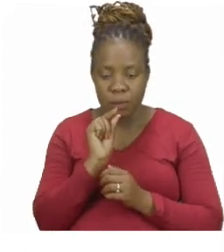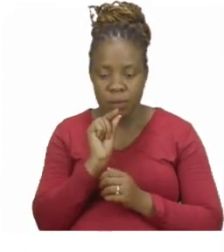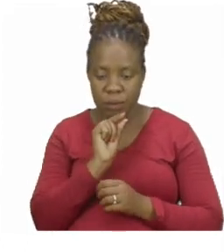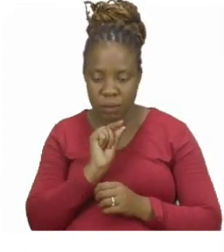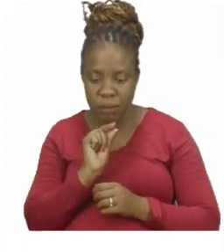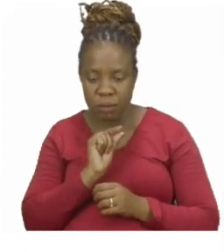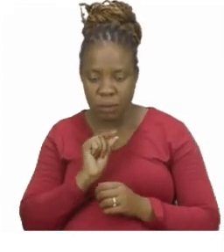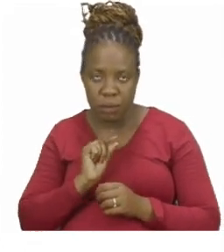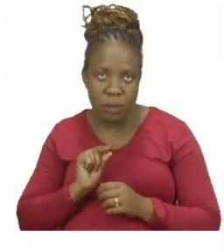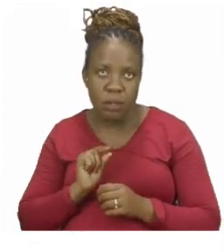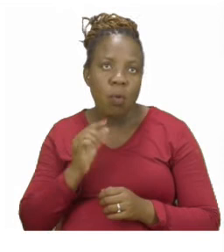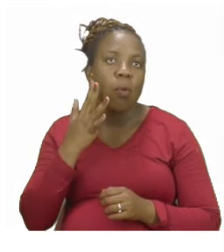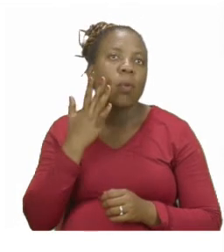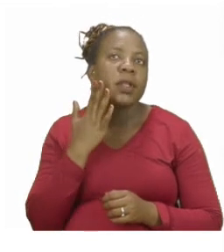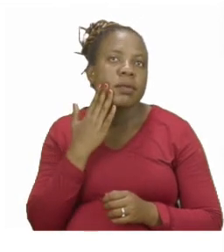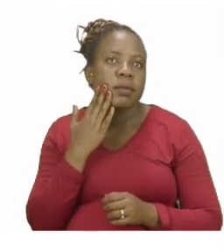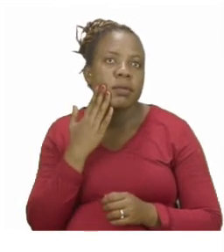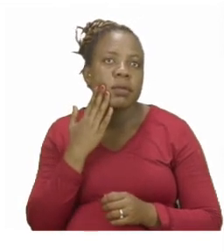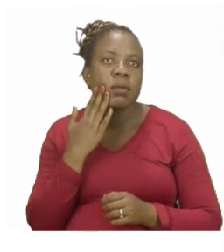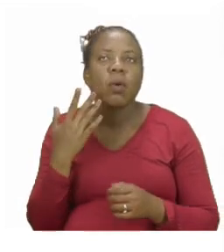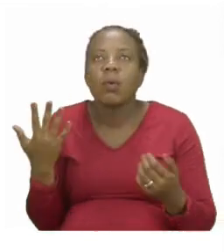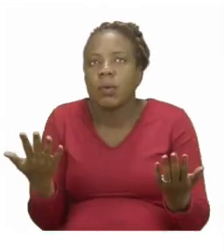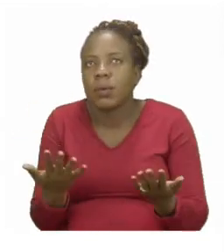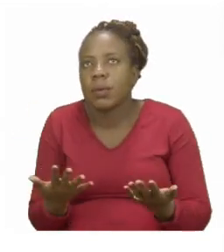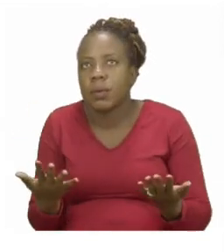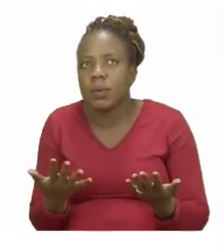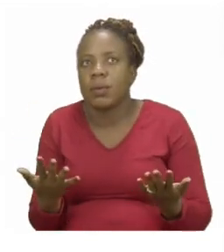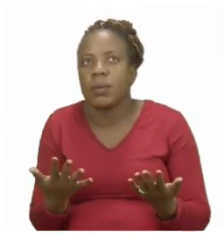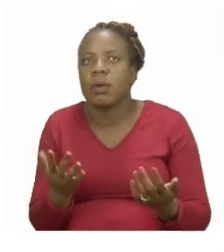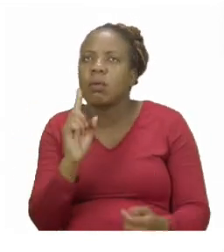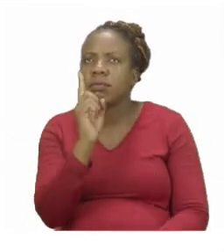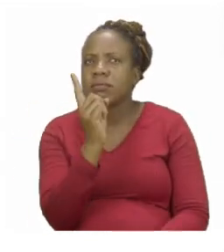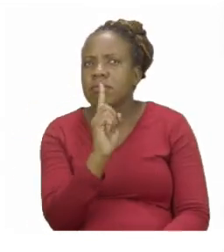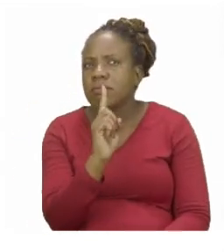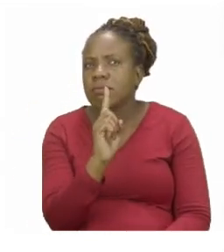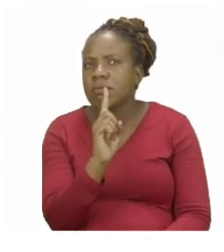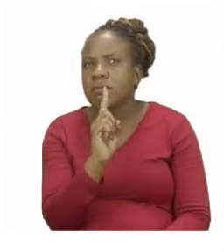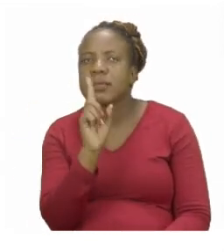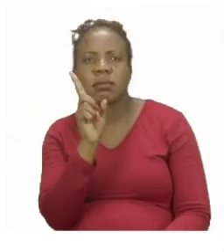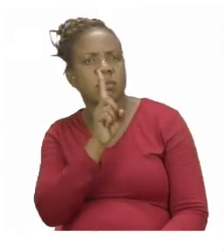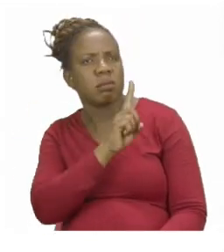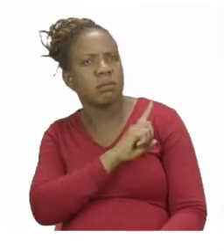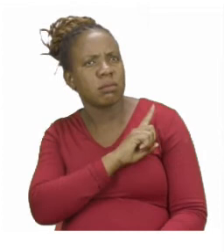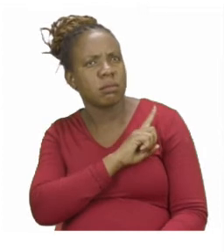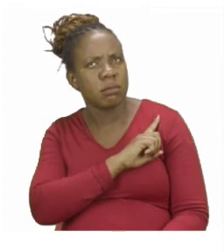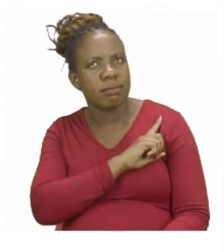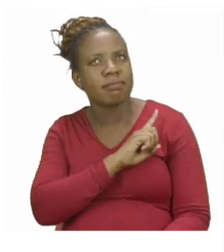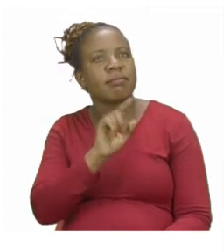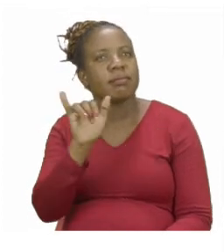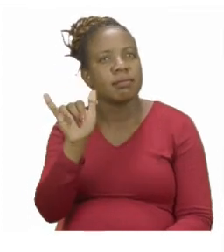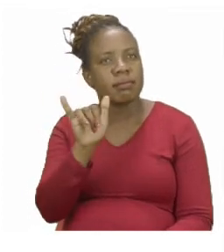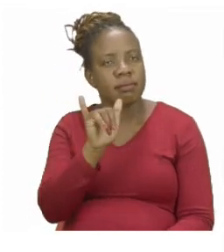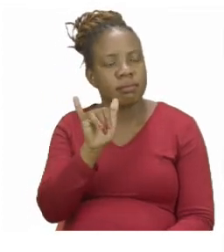When, where, what, why, which, and